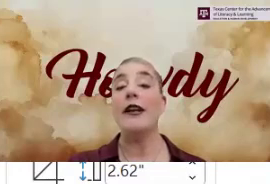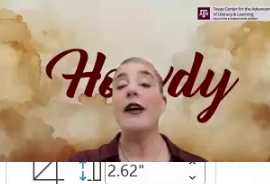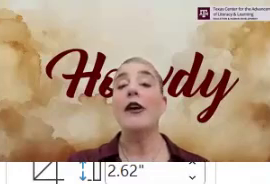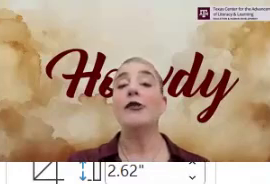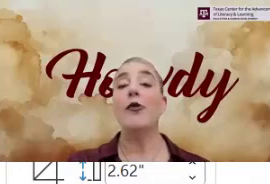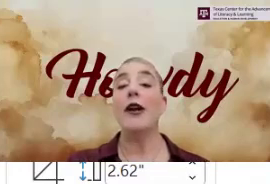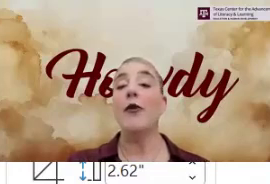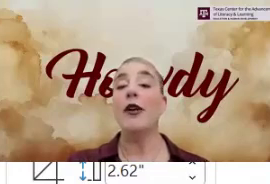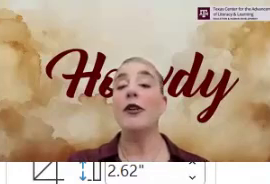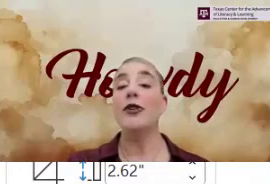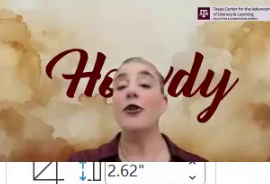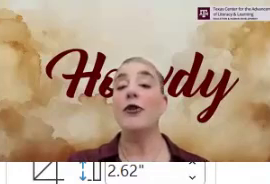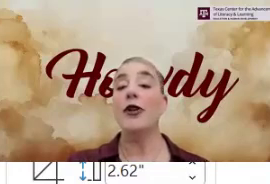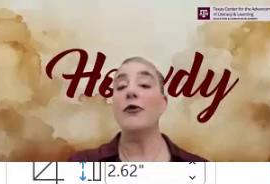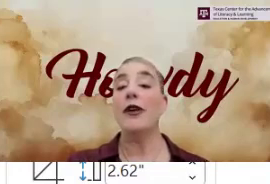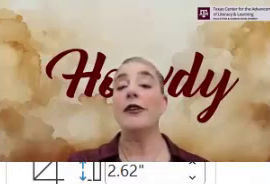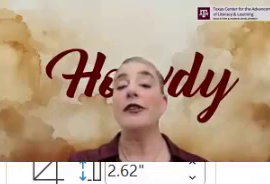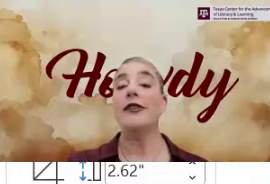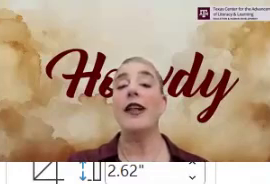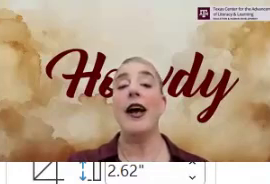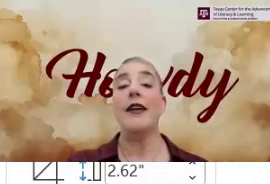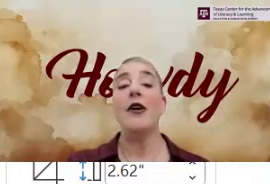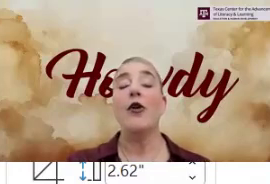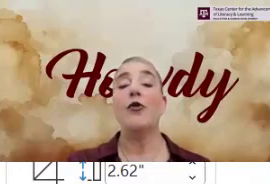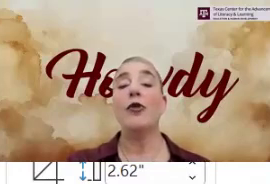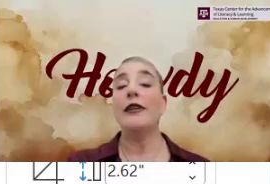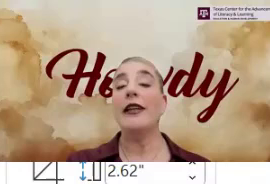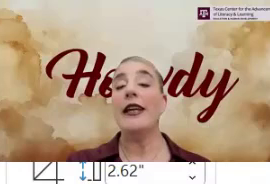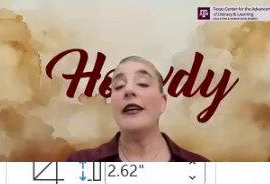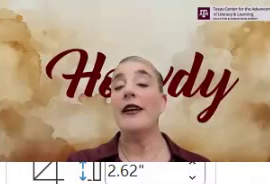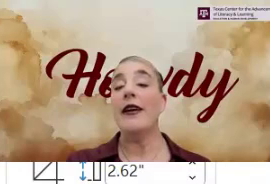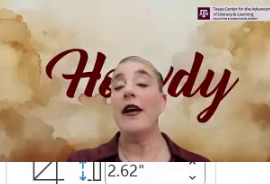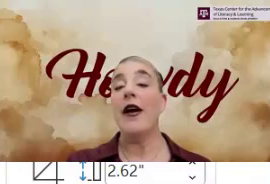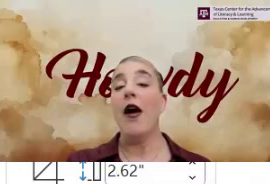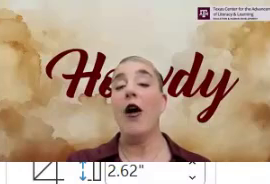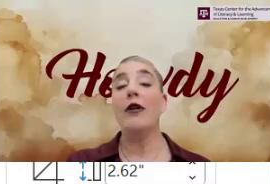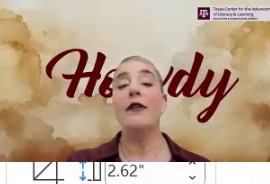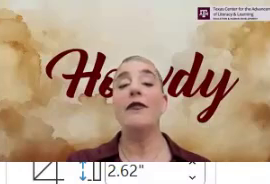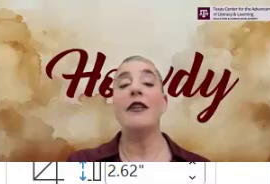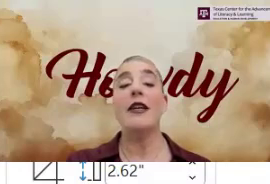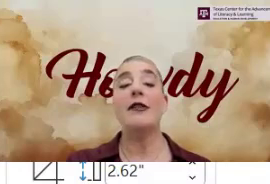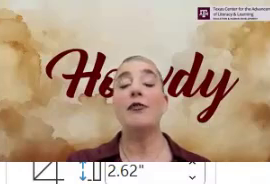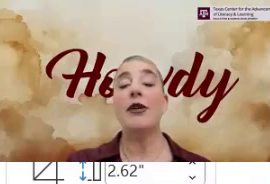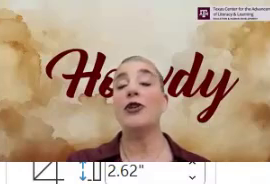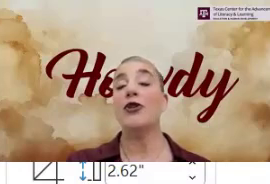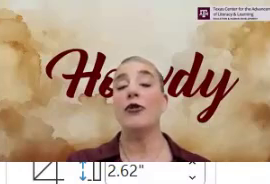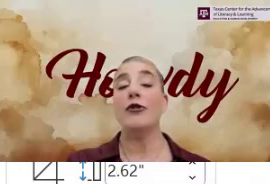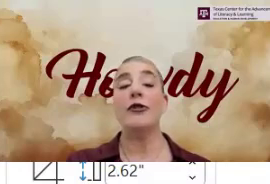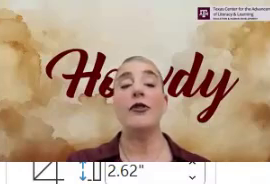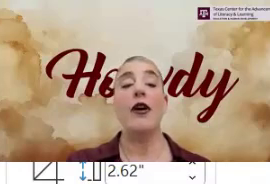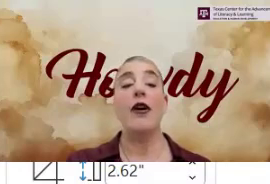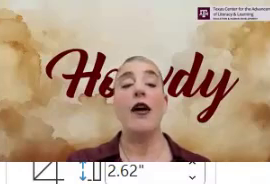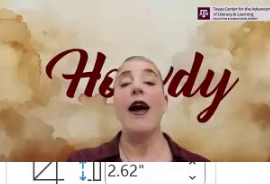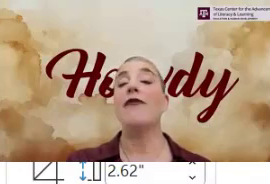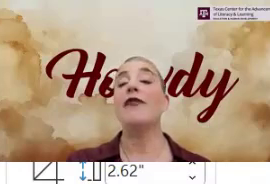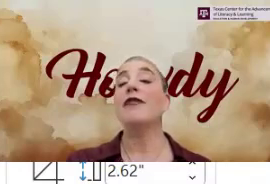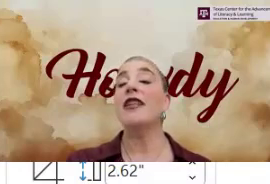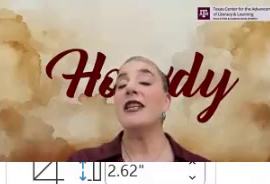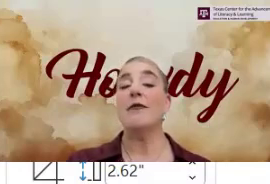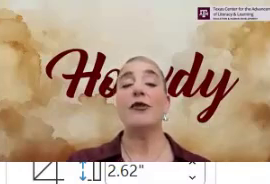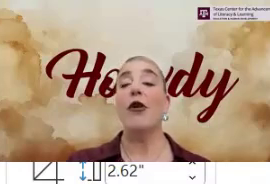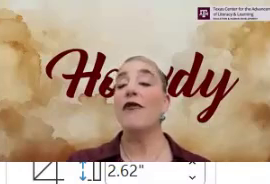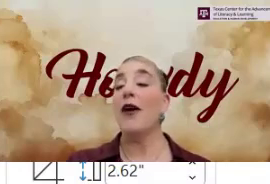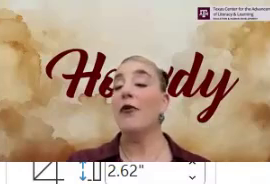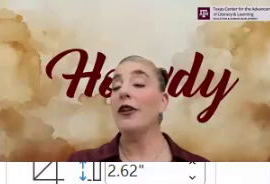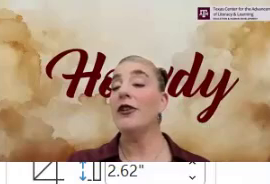inserted, right? So what I want to Yeah. show you is that really all of these pictures have